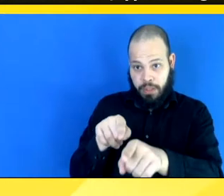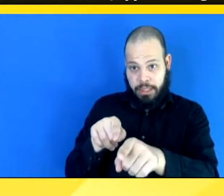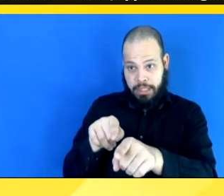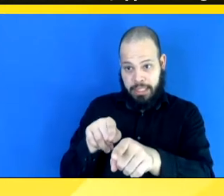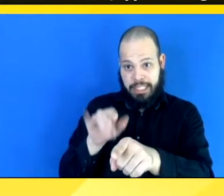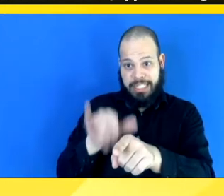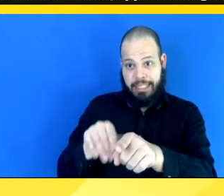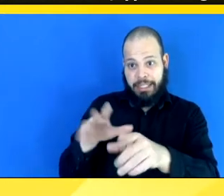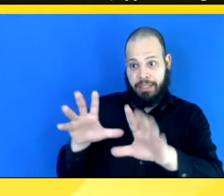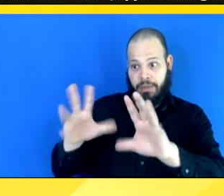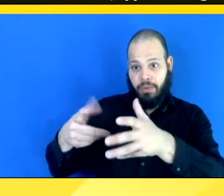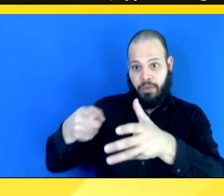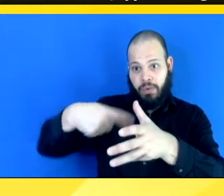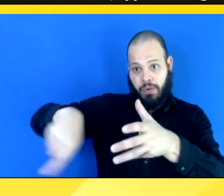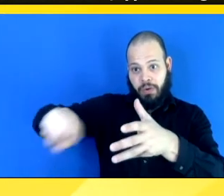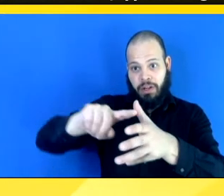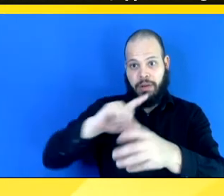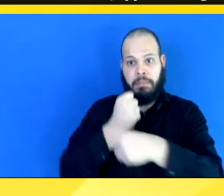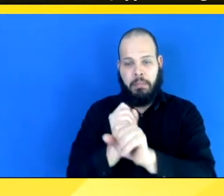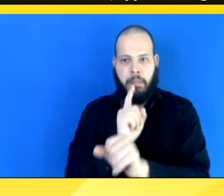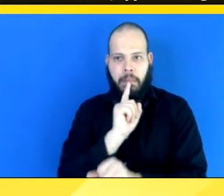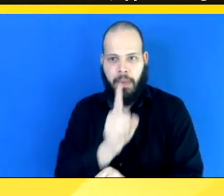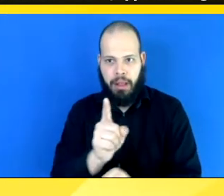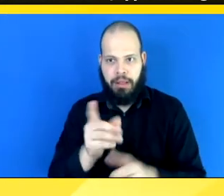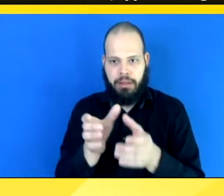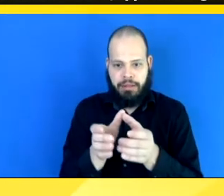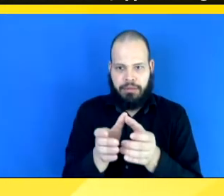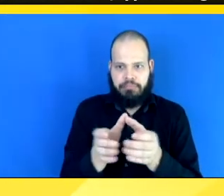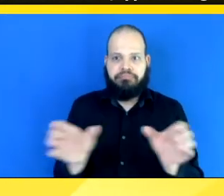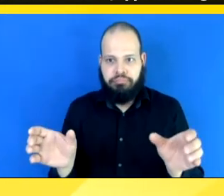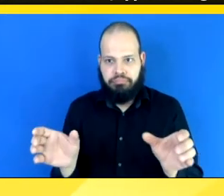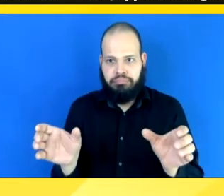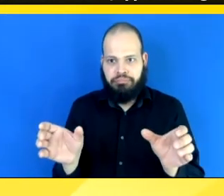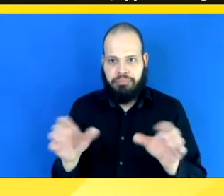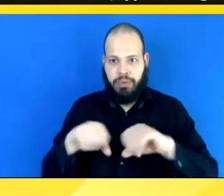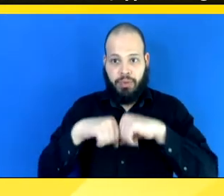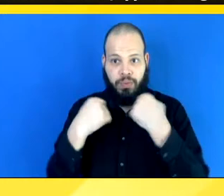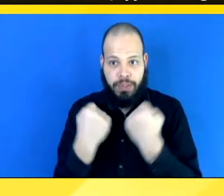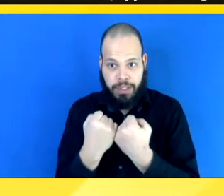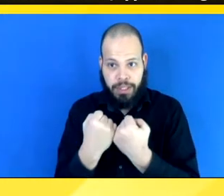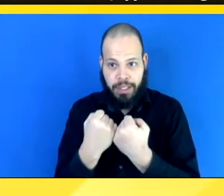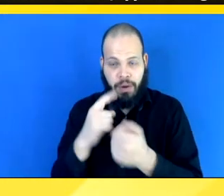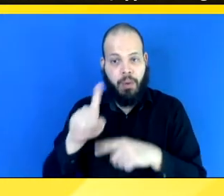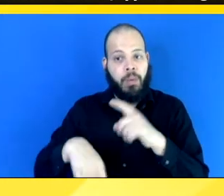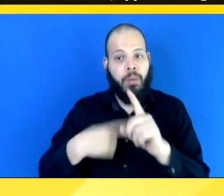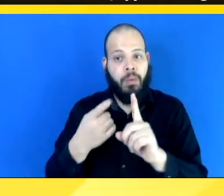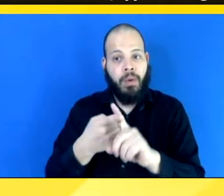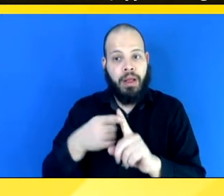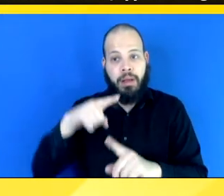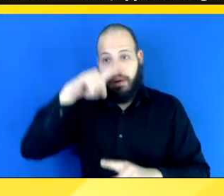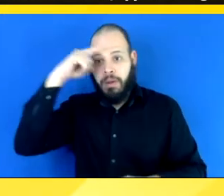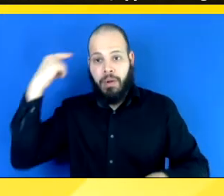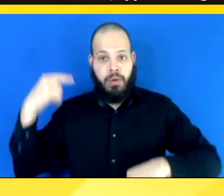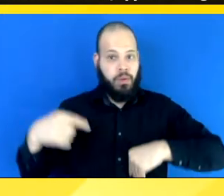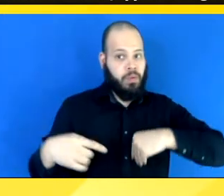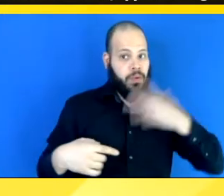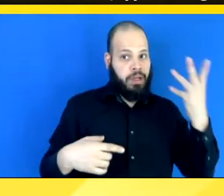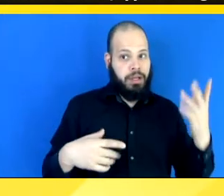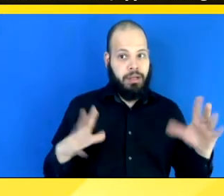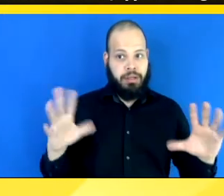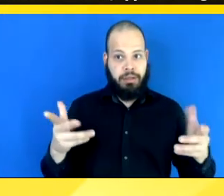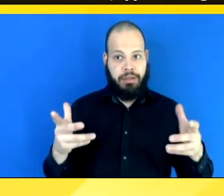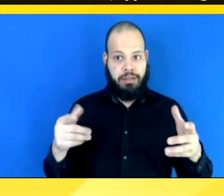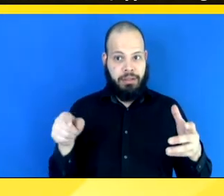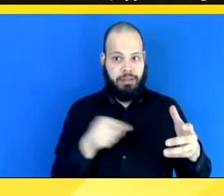society. This is what happened when the Negro and white masses of the South threatened to unite and build a great